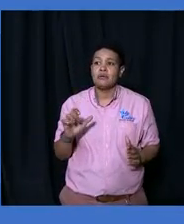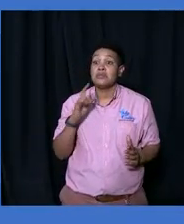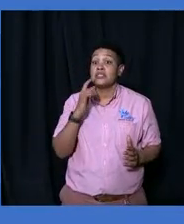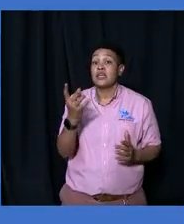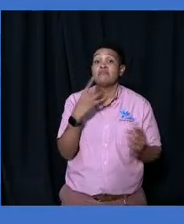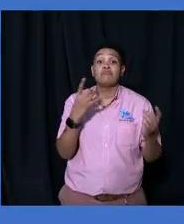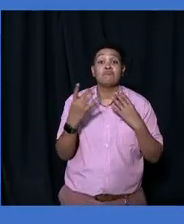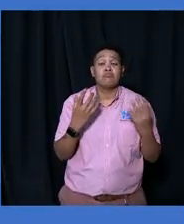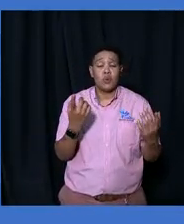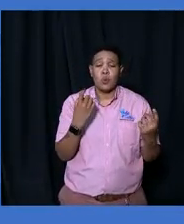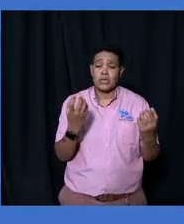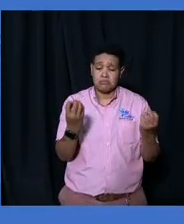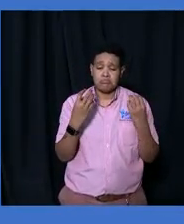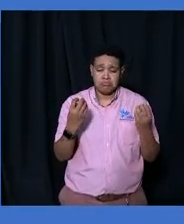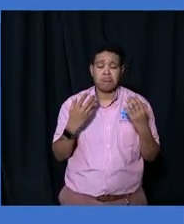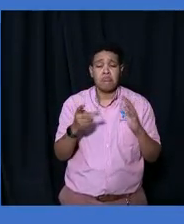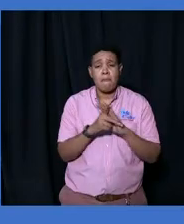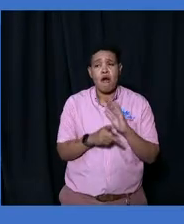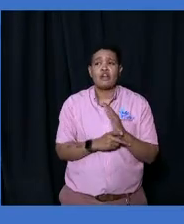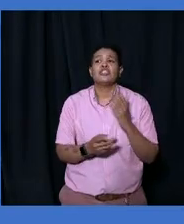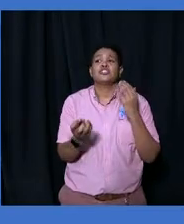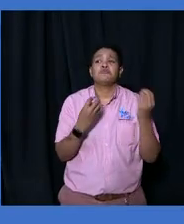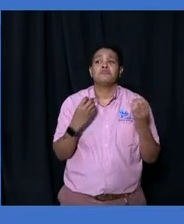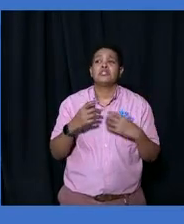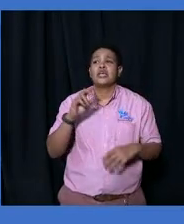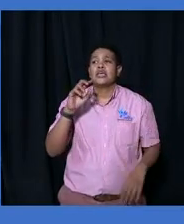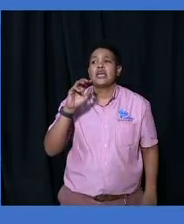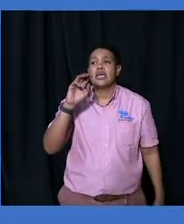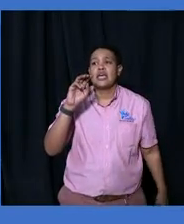to send those comments, the policy comments, at